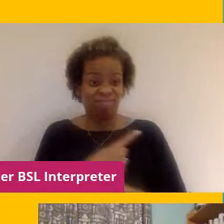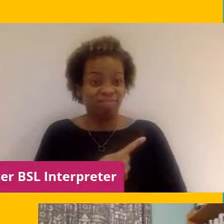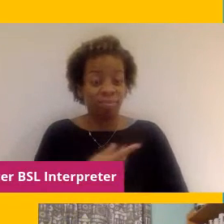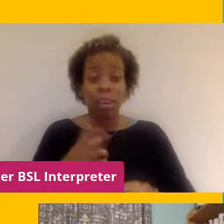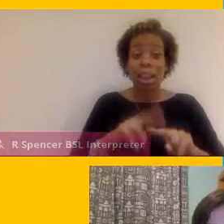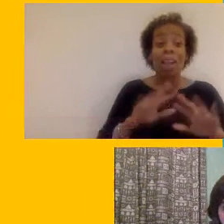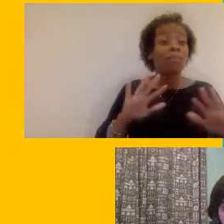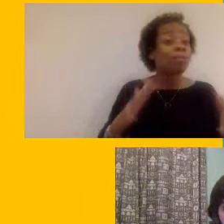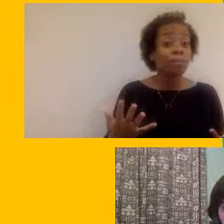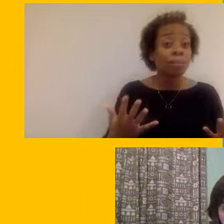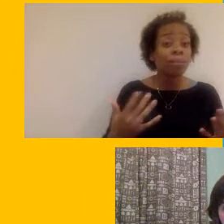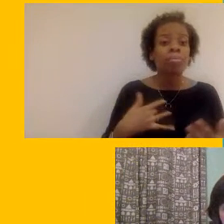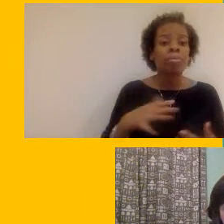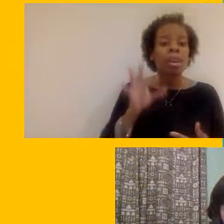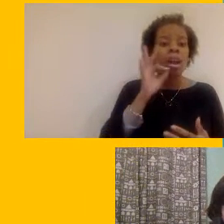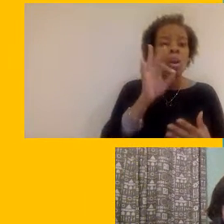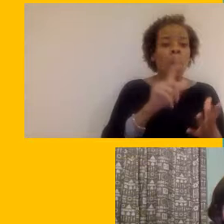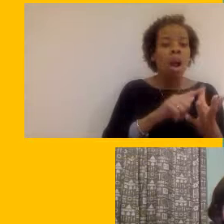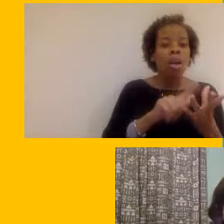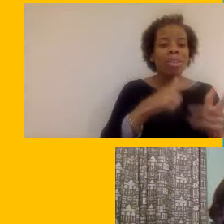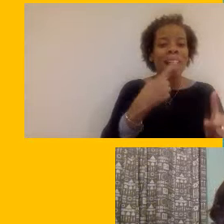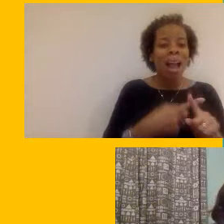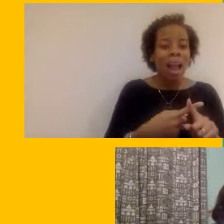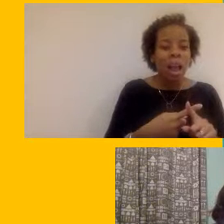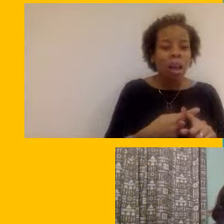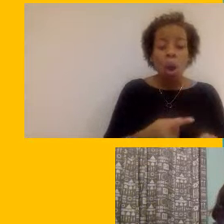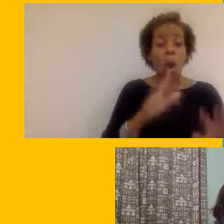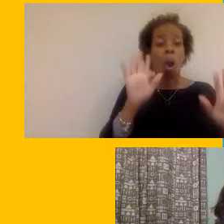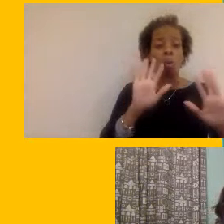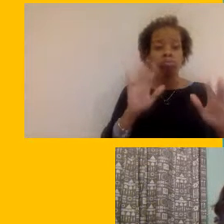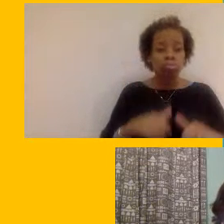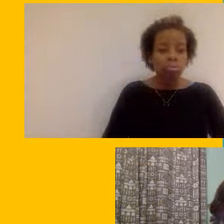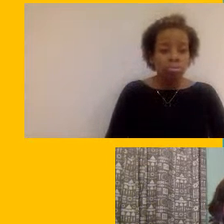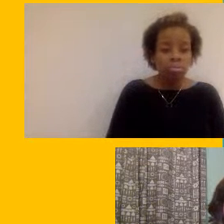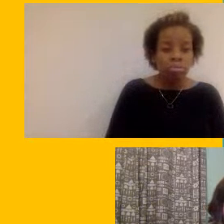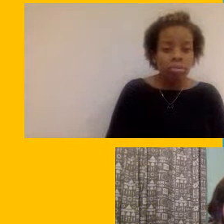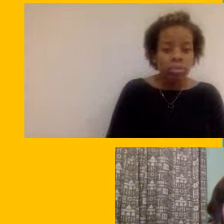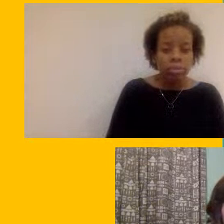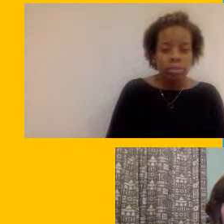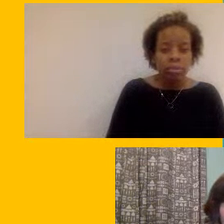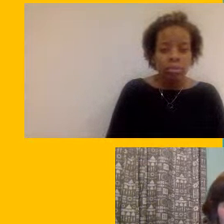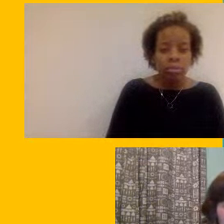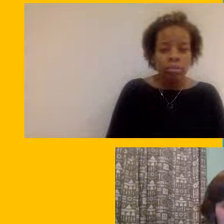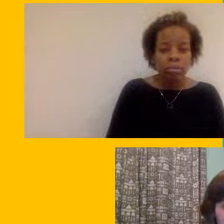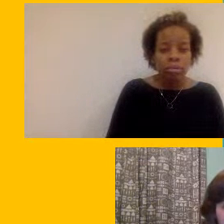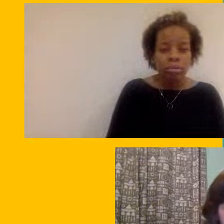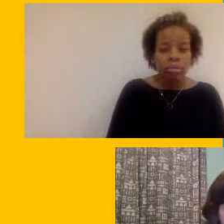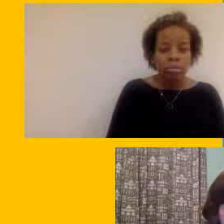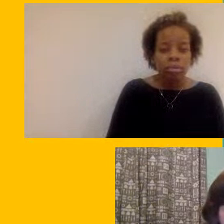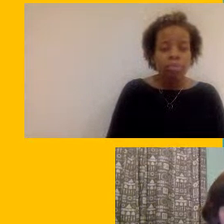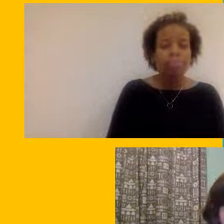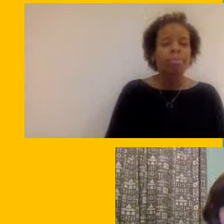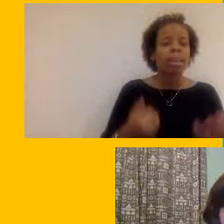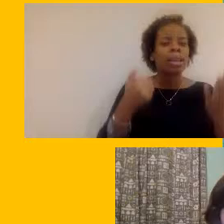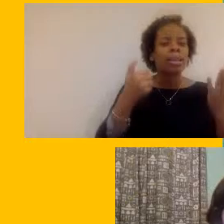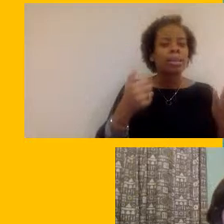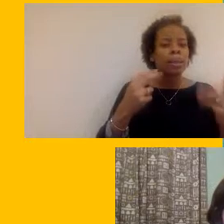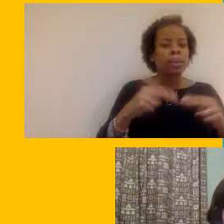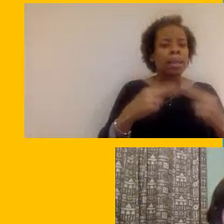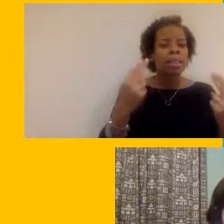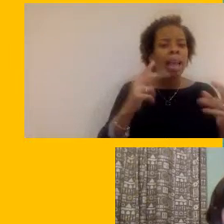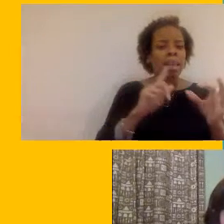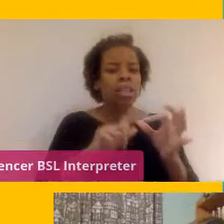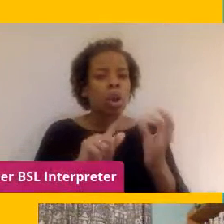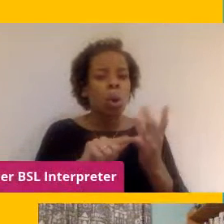ask whether Alex or Jenny or Amy. Ooh, we have a question here. Can you reference the 6 days quarantine